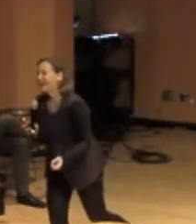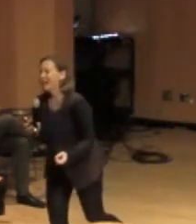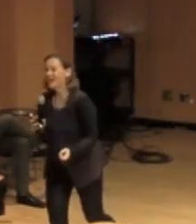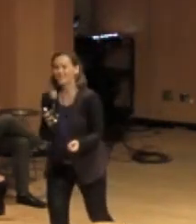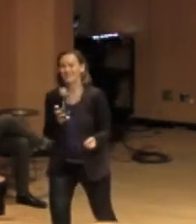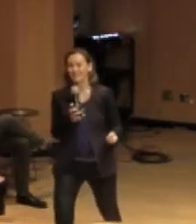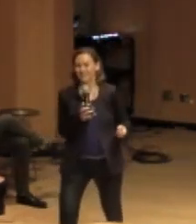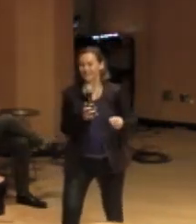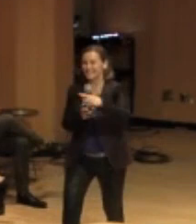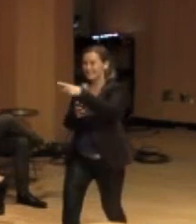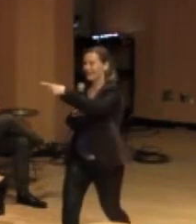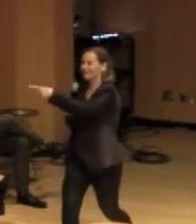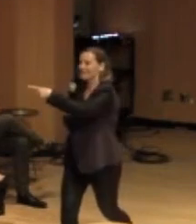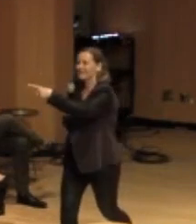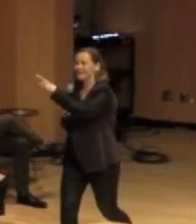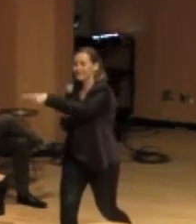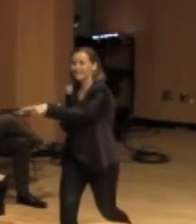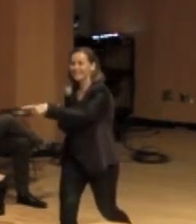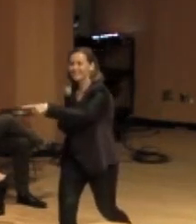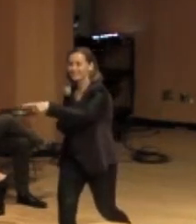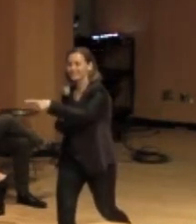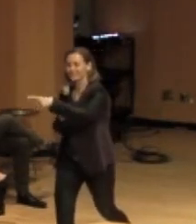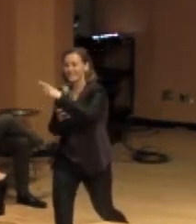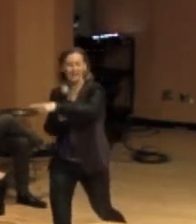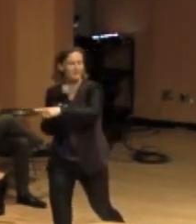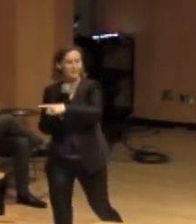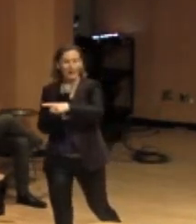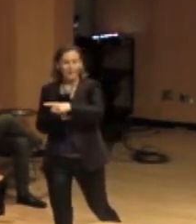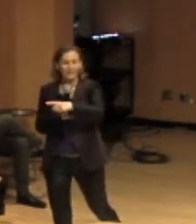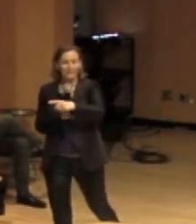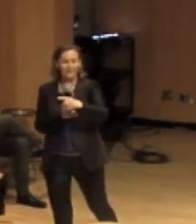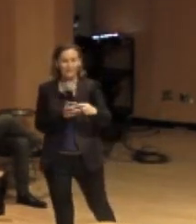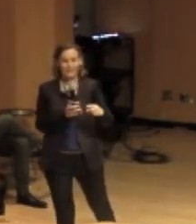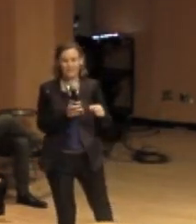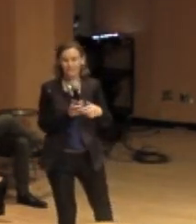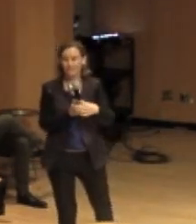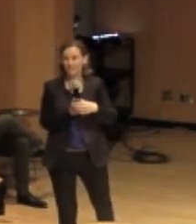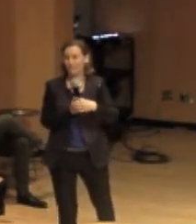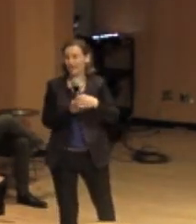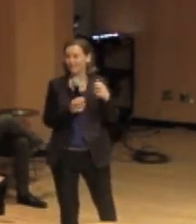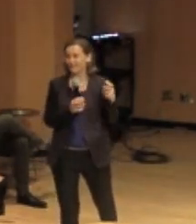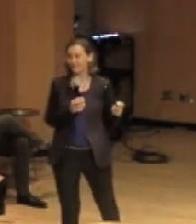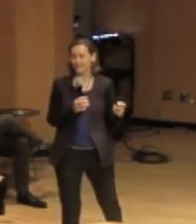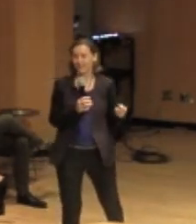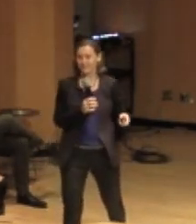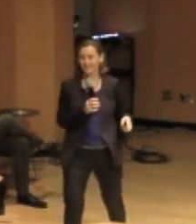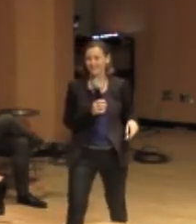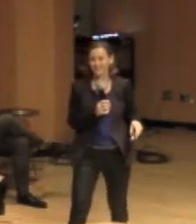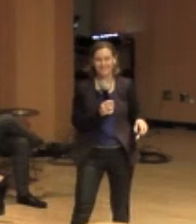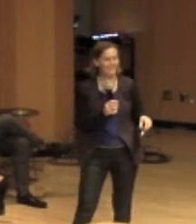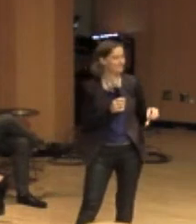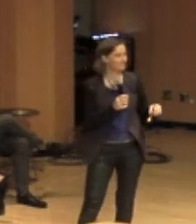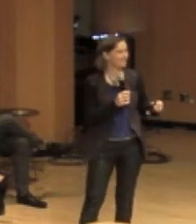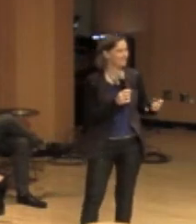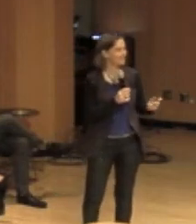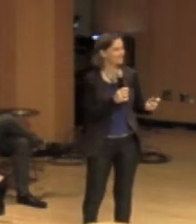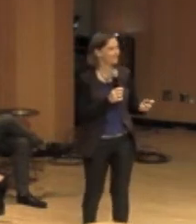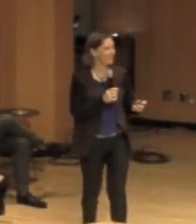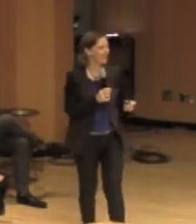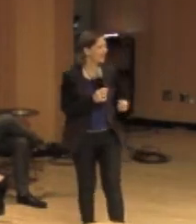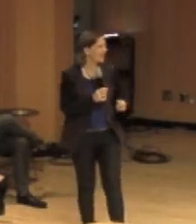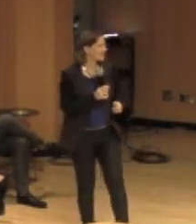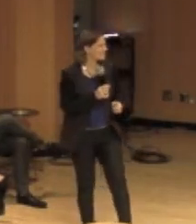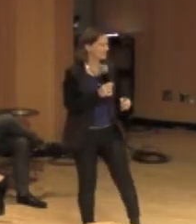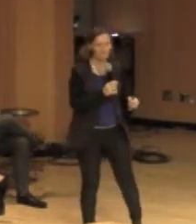coffee um there is some coffee over there if you need it feel free to get up and grab it if you need to we have extra flashlight if you need